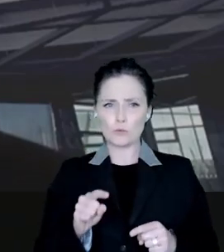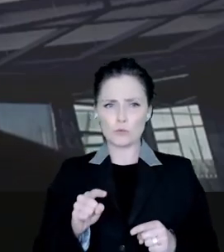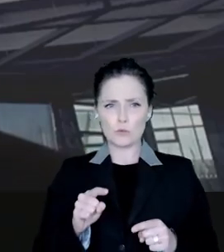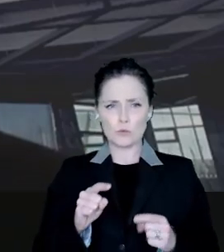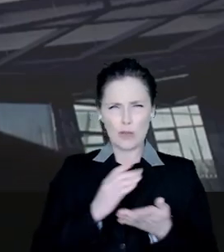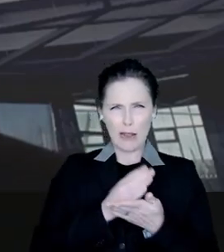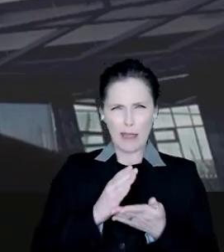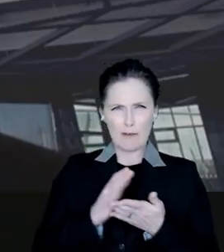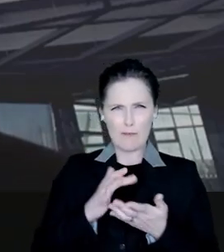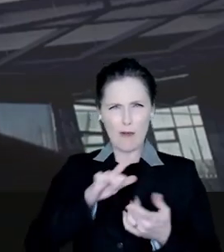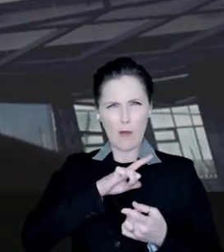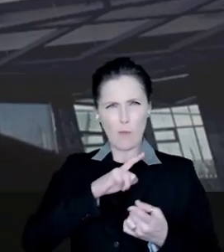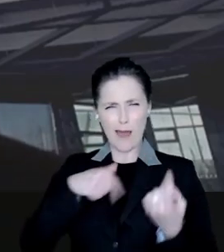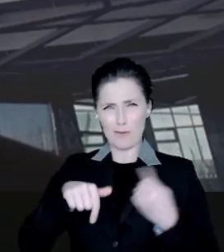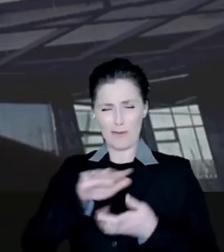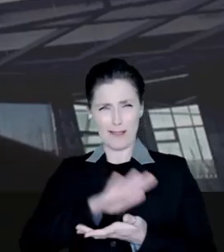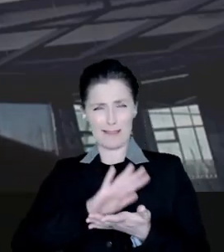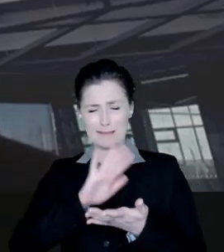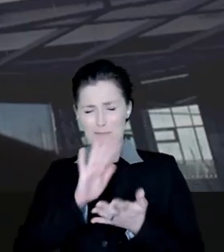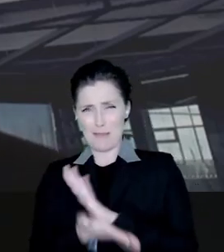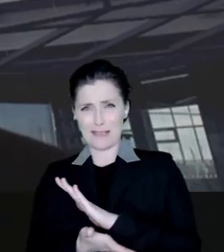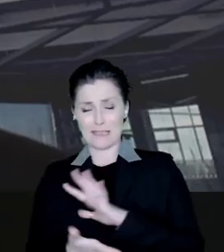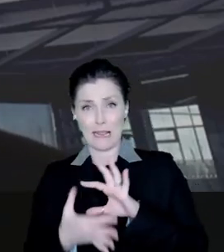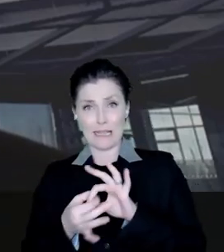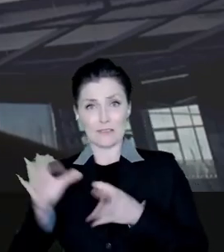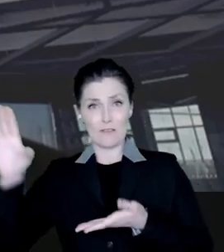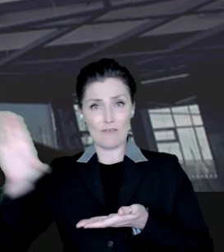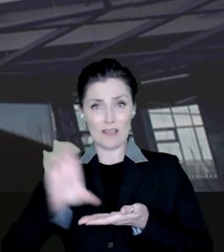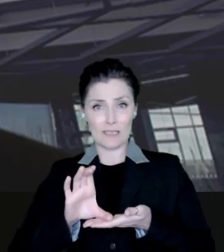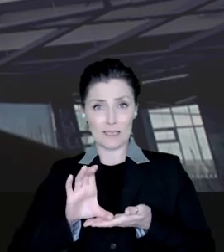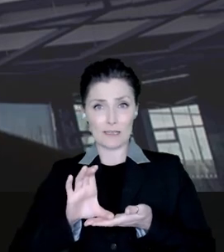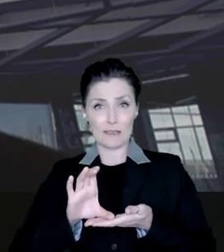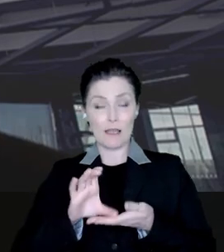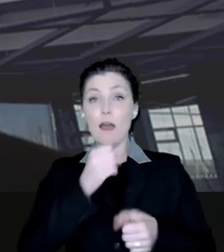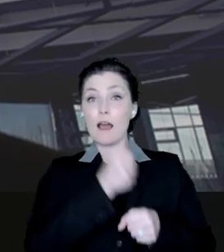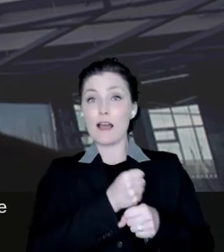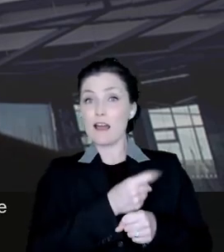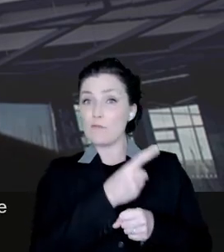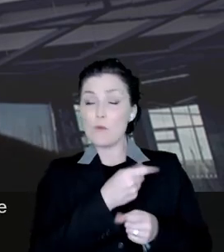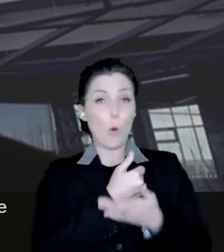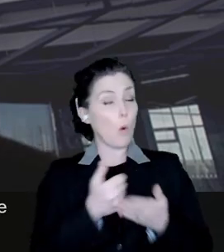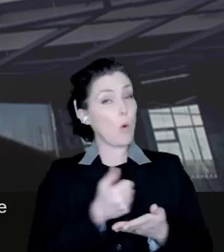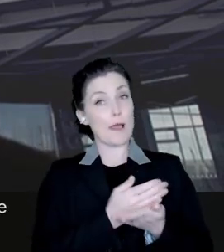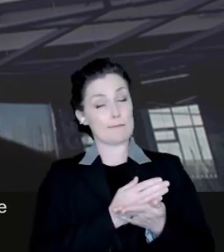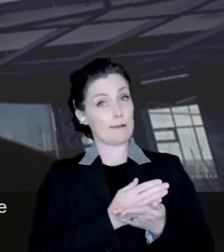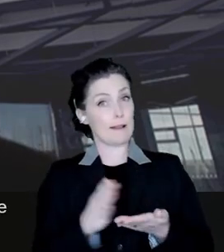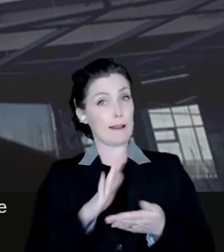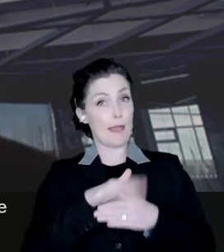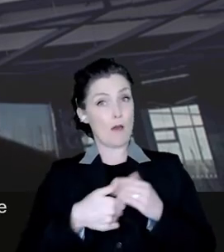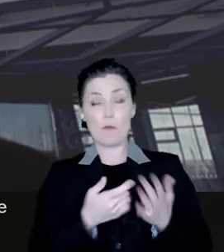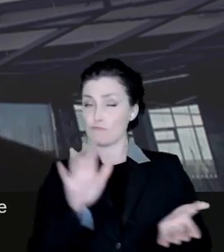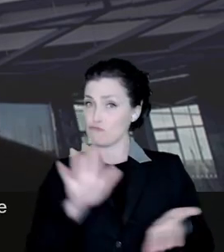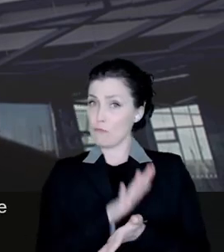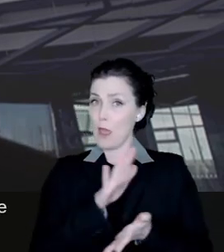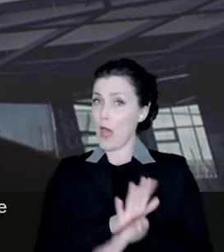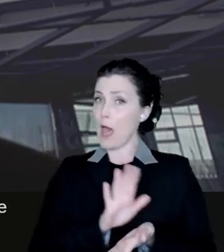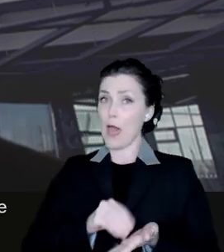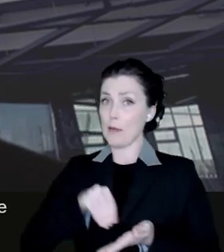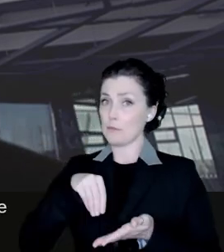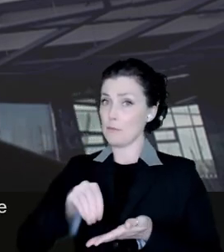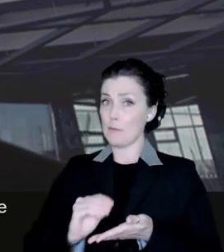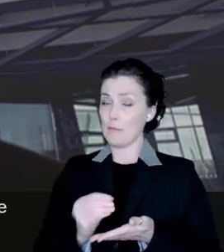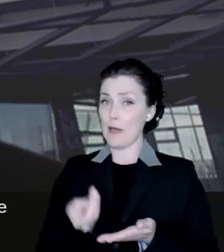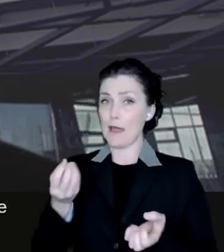ourselves in this mess in relation to funding. The government have always made it clear that they're quite happy to pay the cost of COVID, but